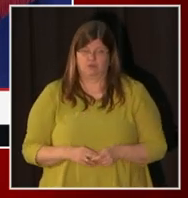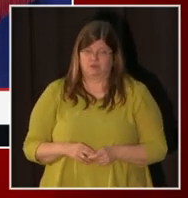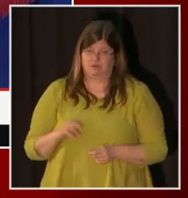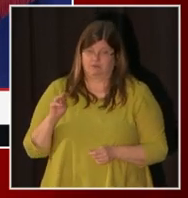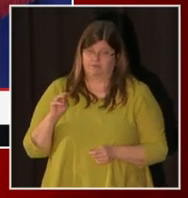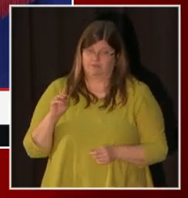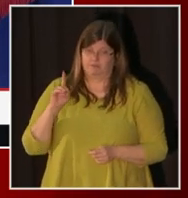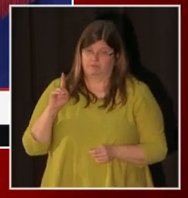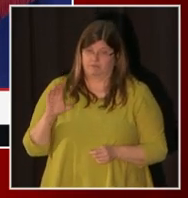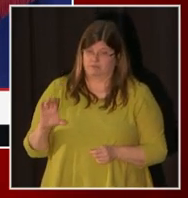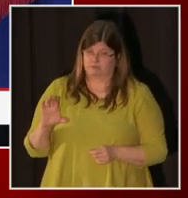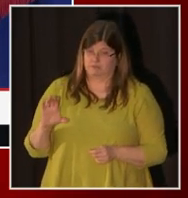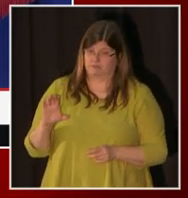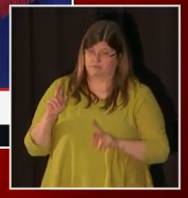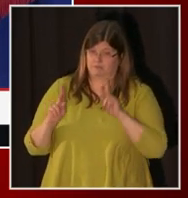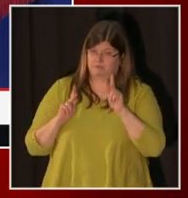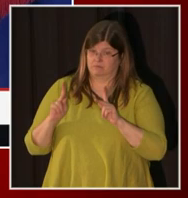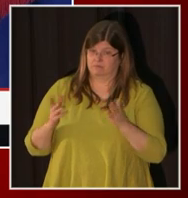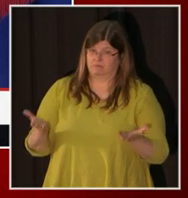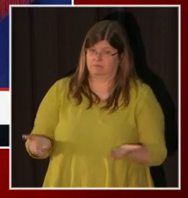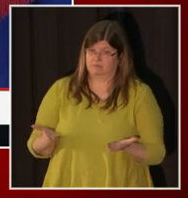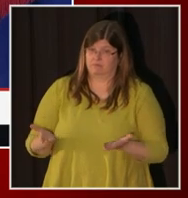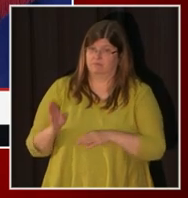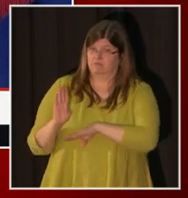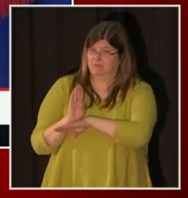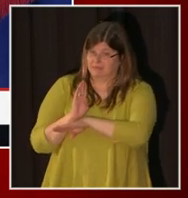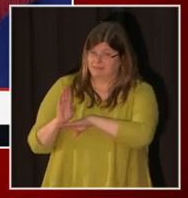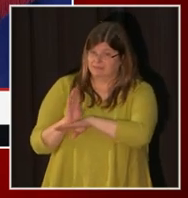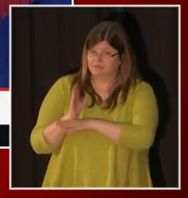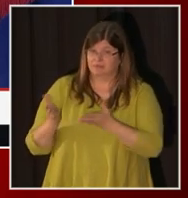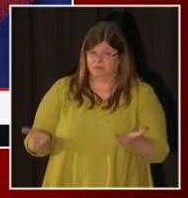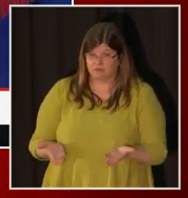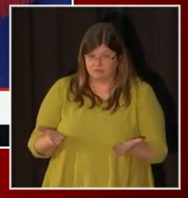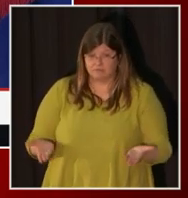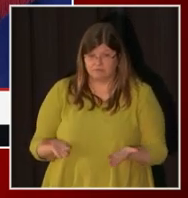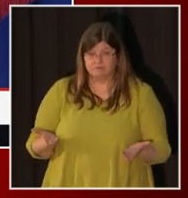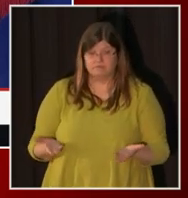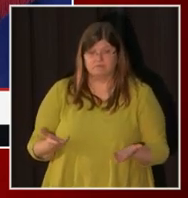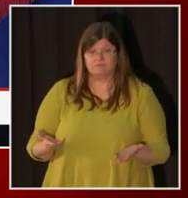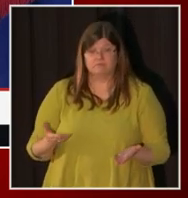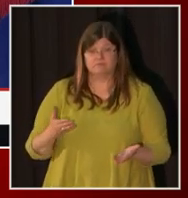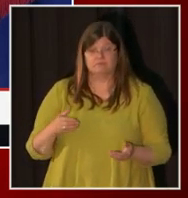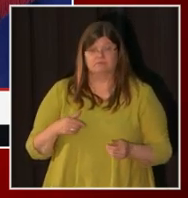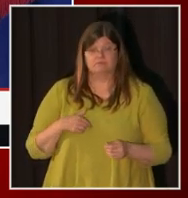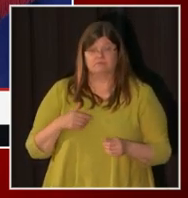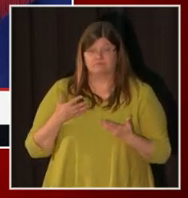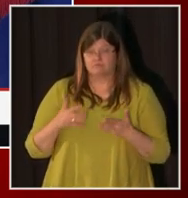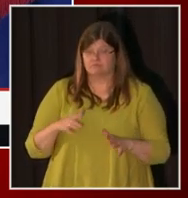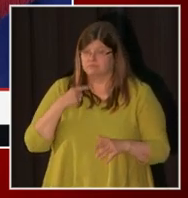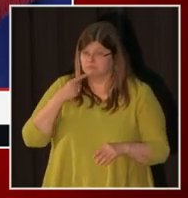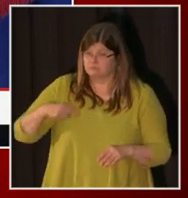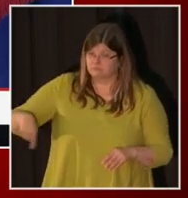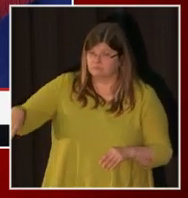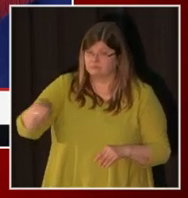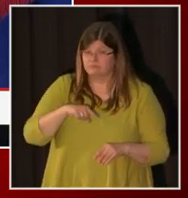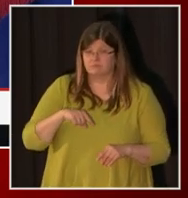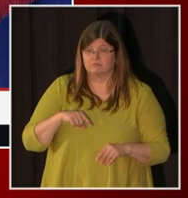businesses, and let me, and I talk a lot about the sacrifices people are